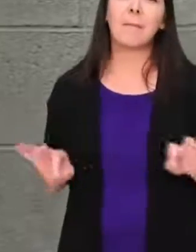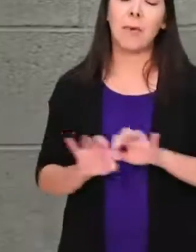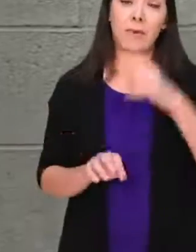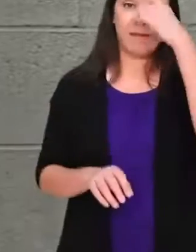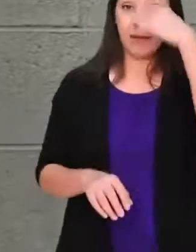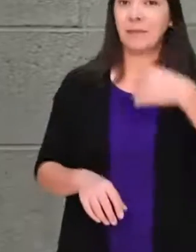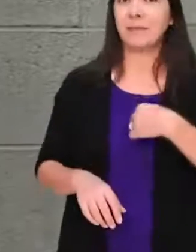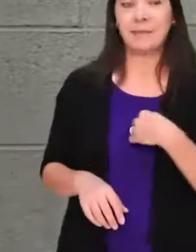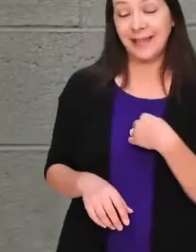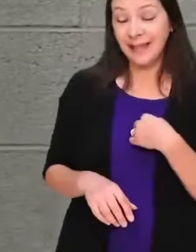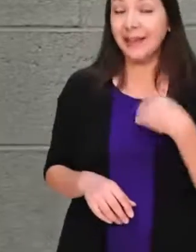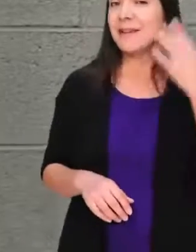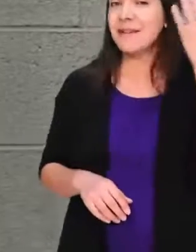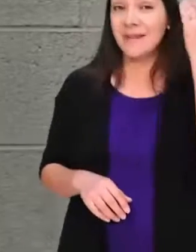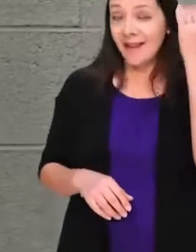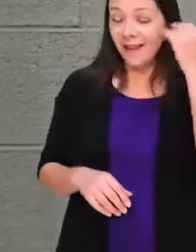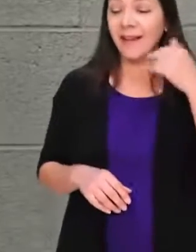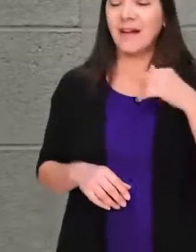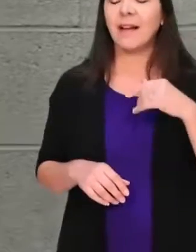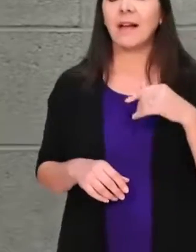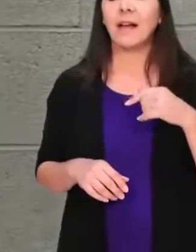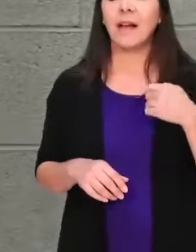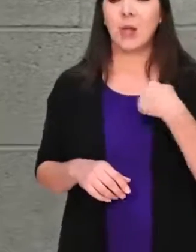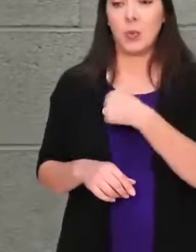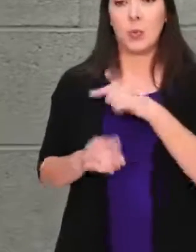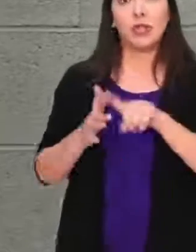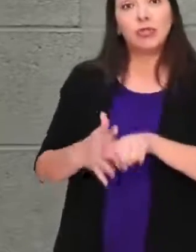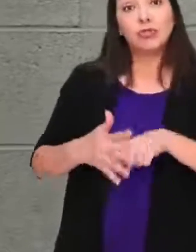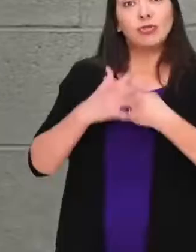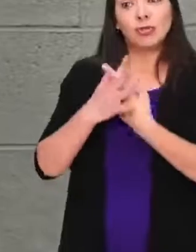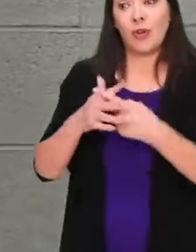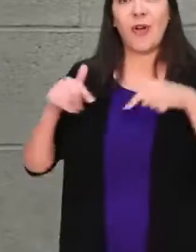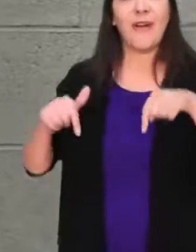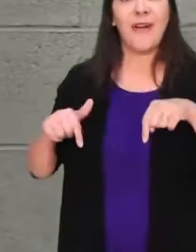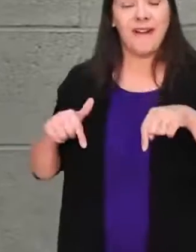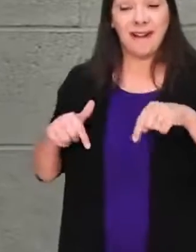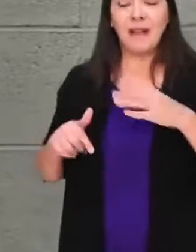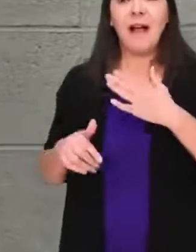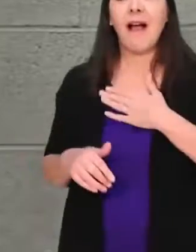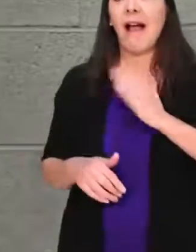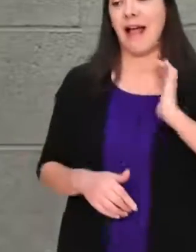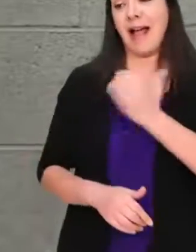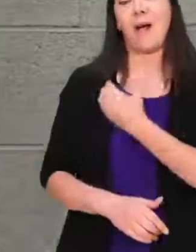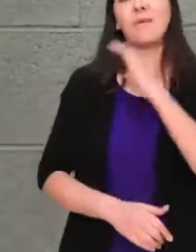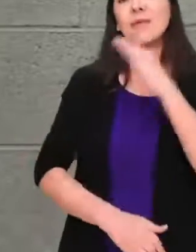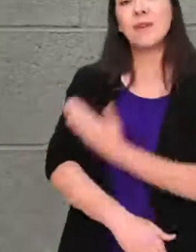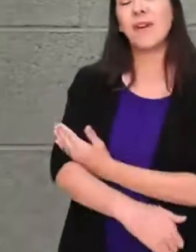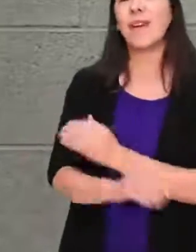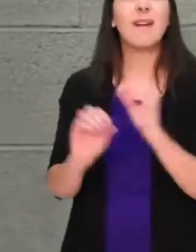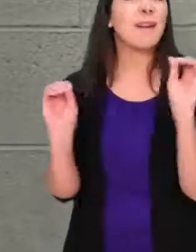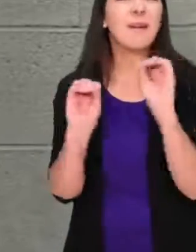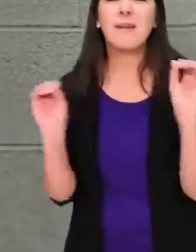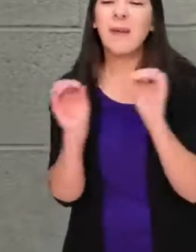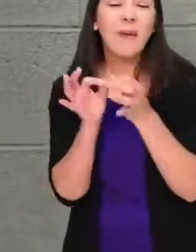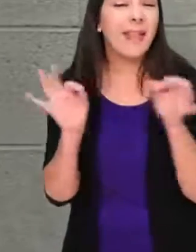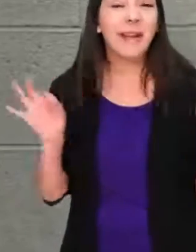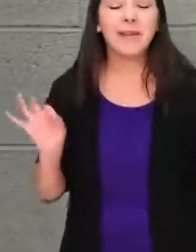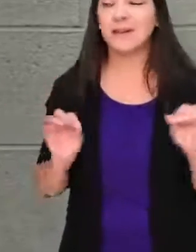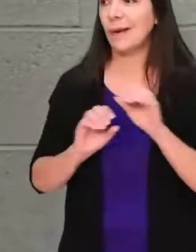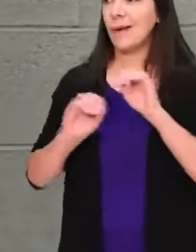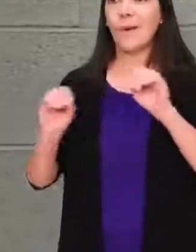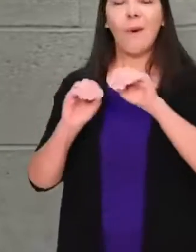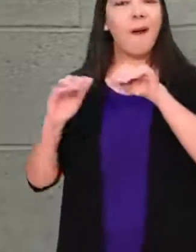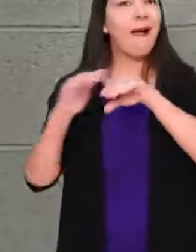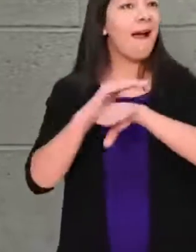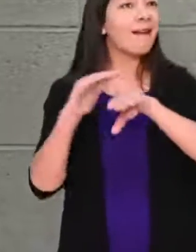It's important for me because when we first started, our daughter had no language,